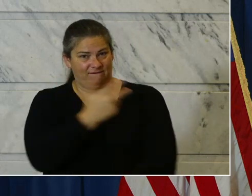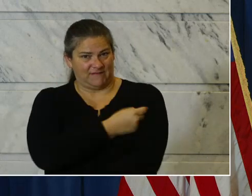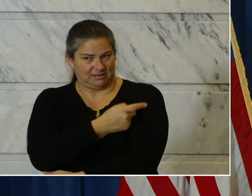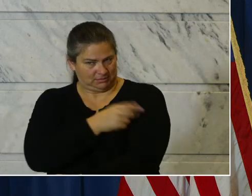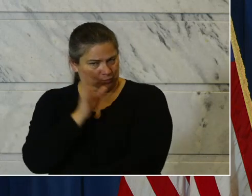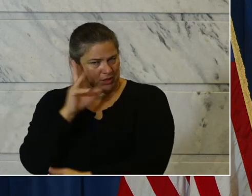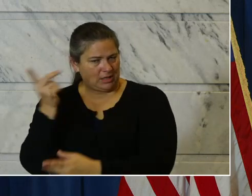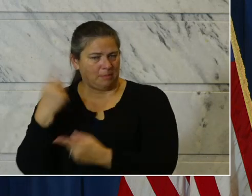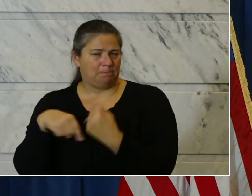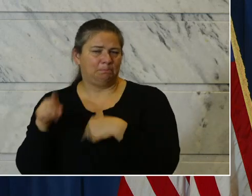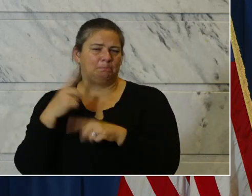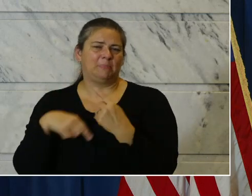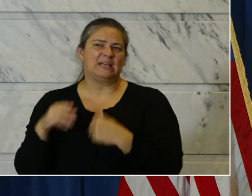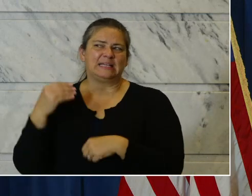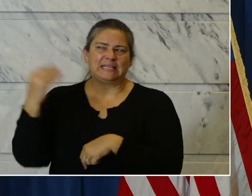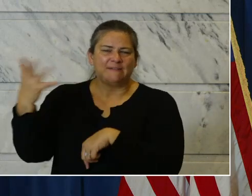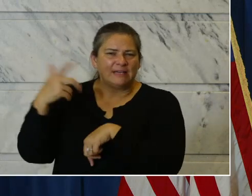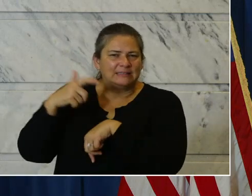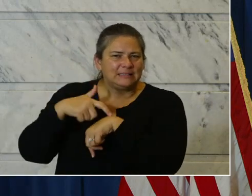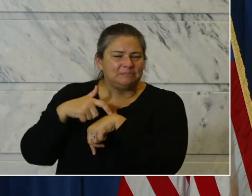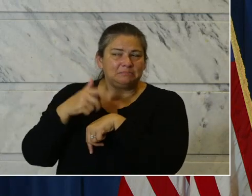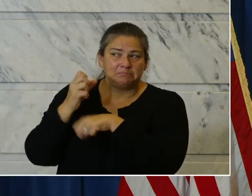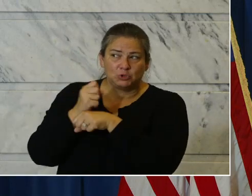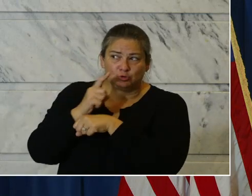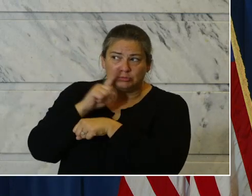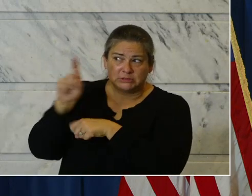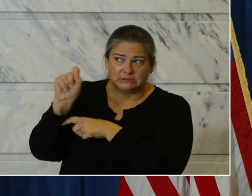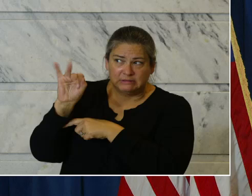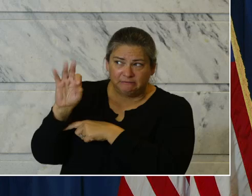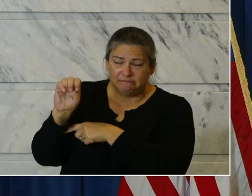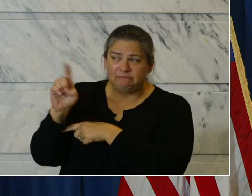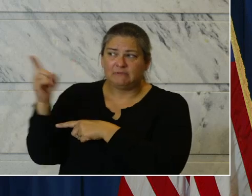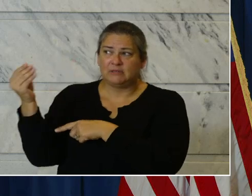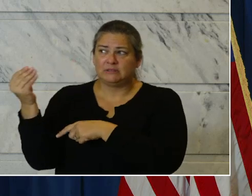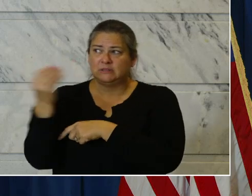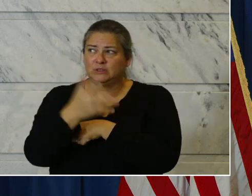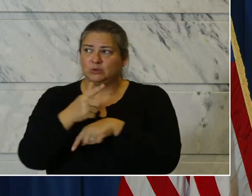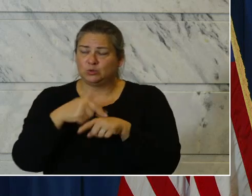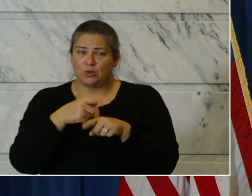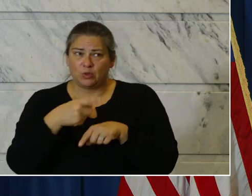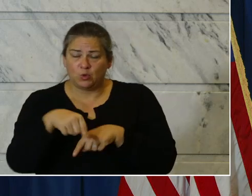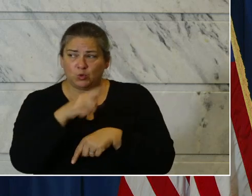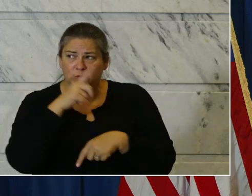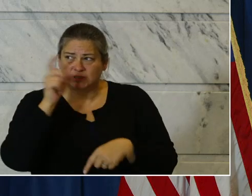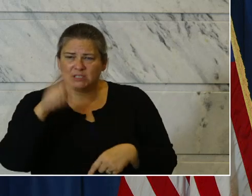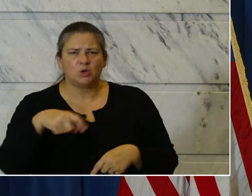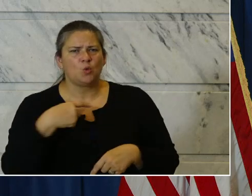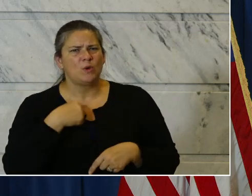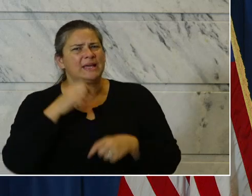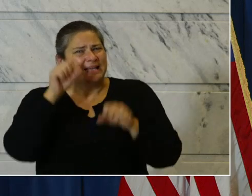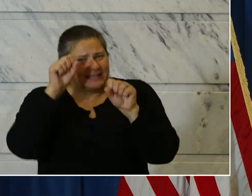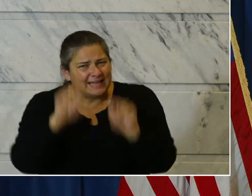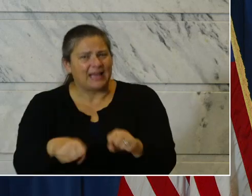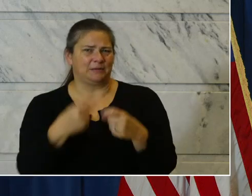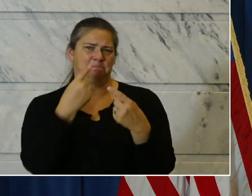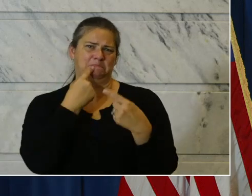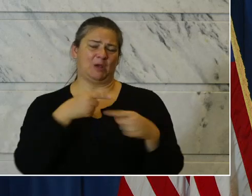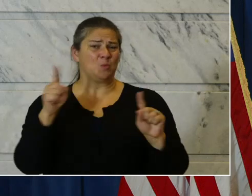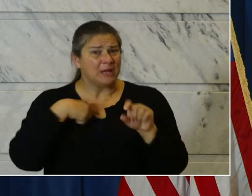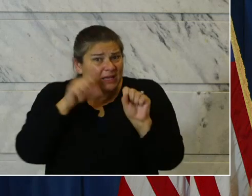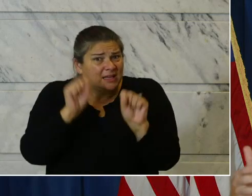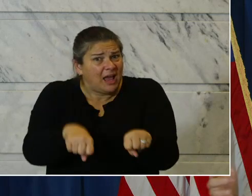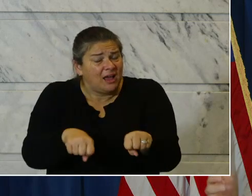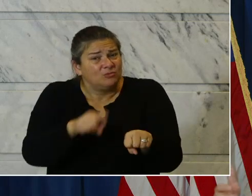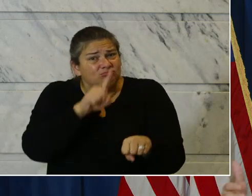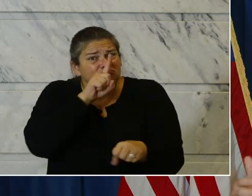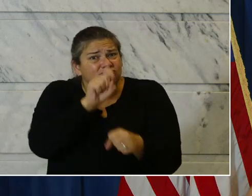sure it is safe, and then to deploy it to those who need it the most. Like, we're going to make it. We know that.